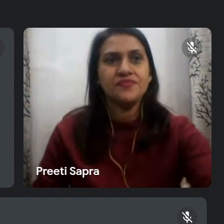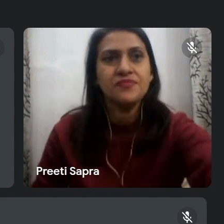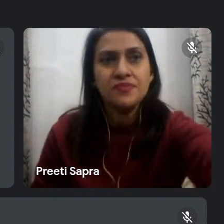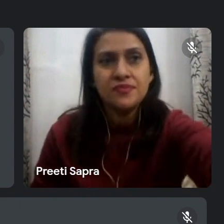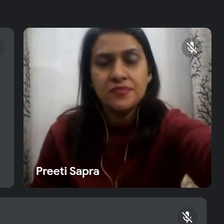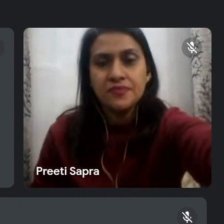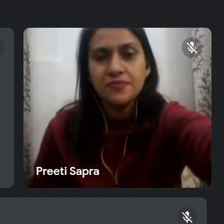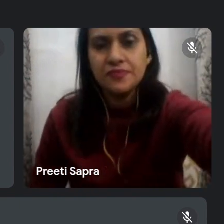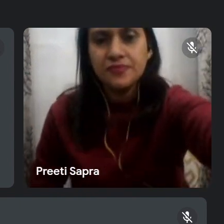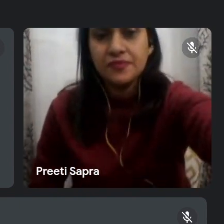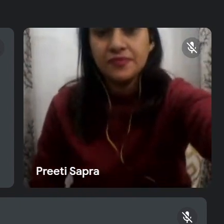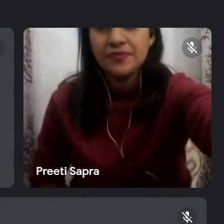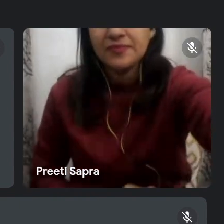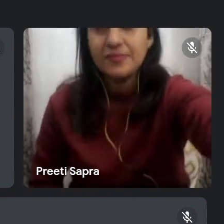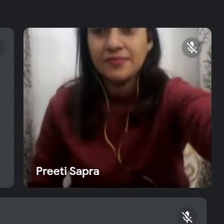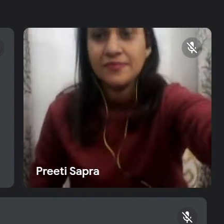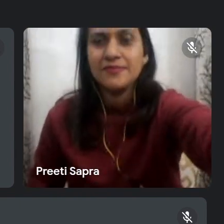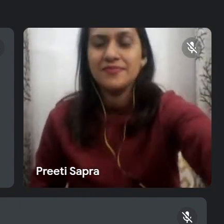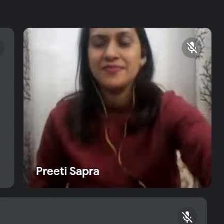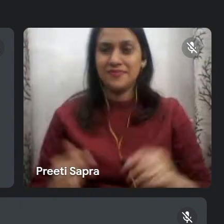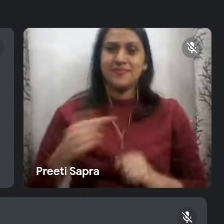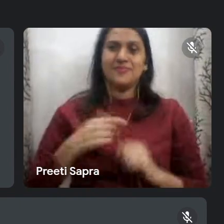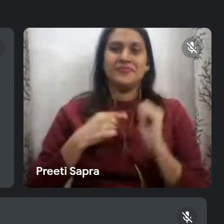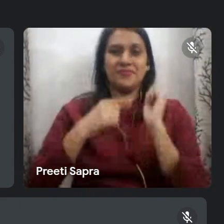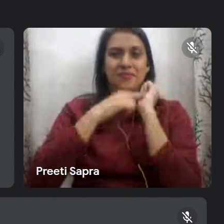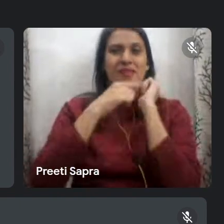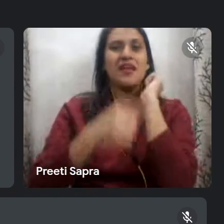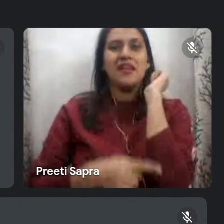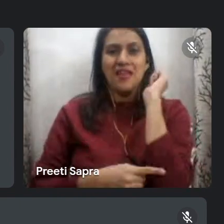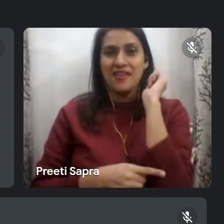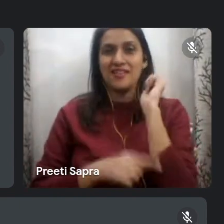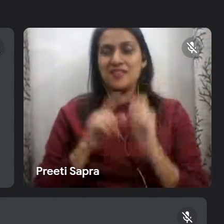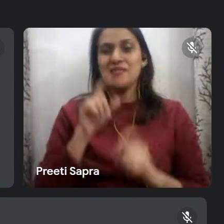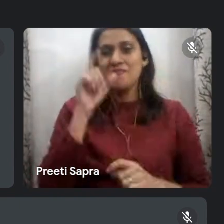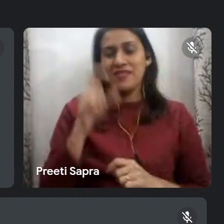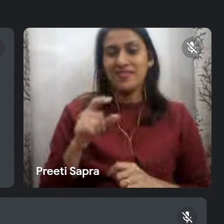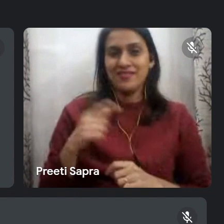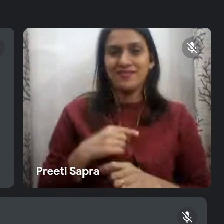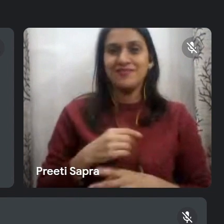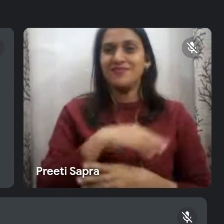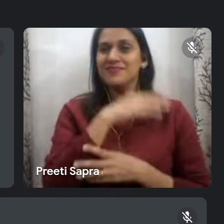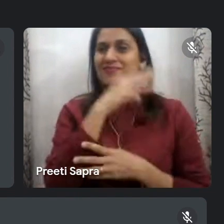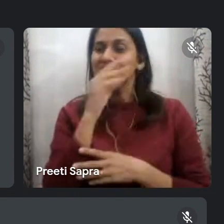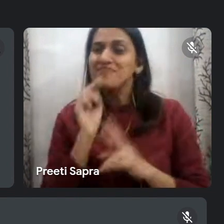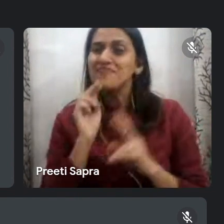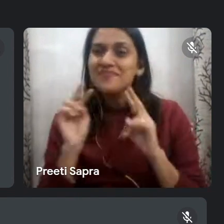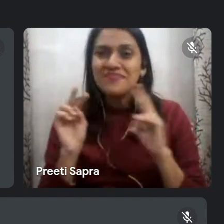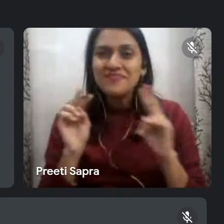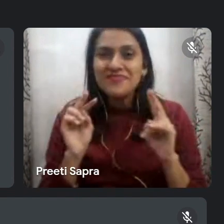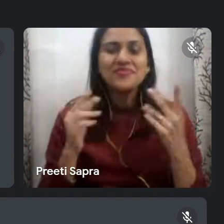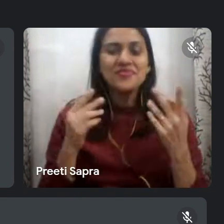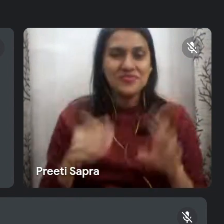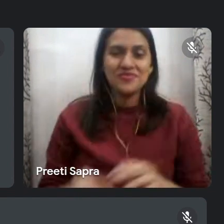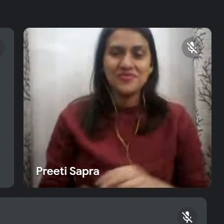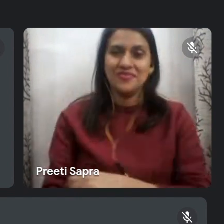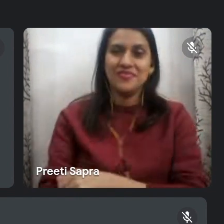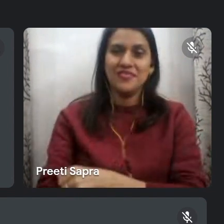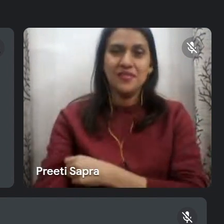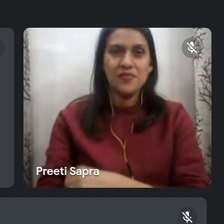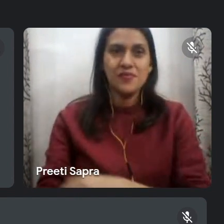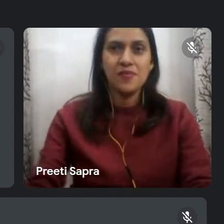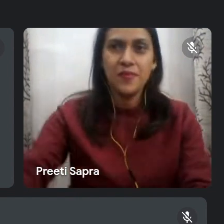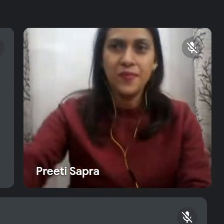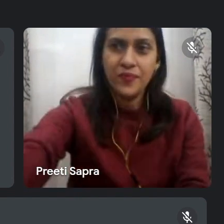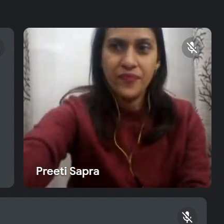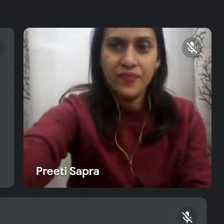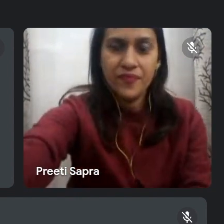I'm glad I'm the last person going because I've been running around the entire day. So I hope I can close things on a